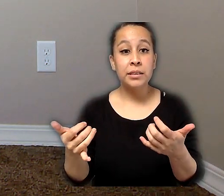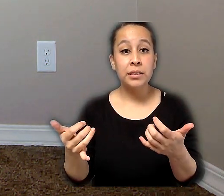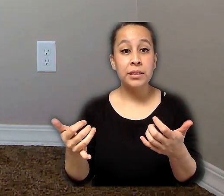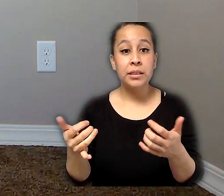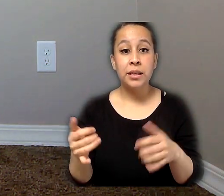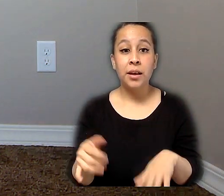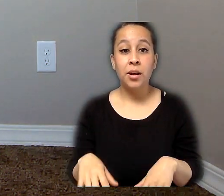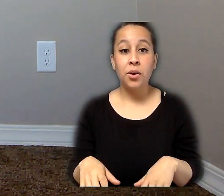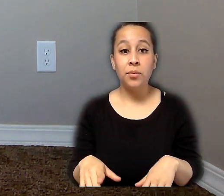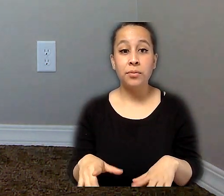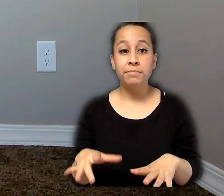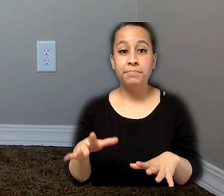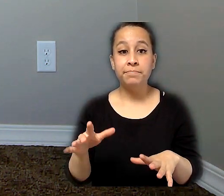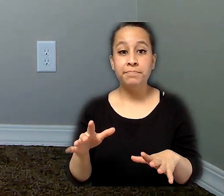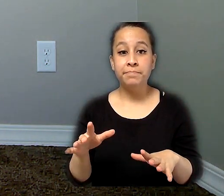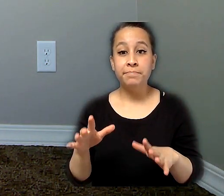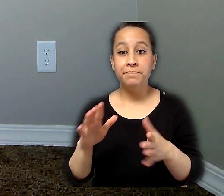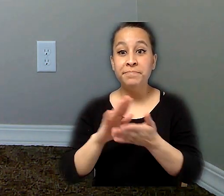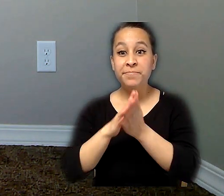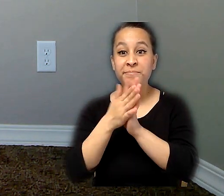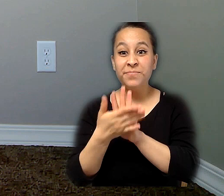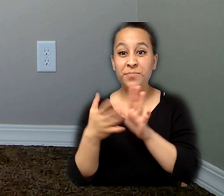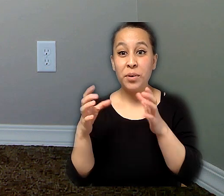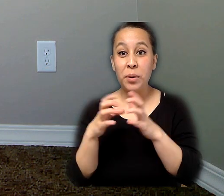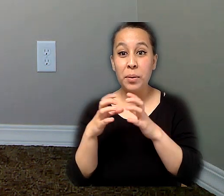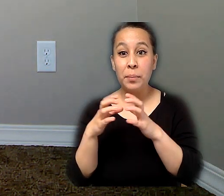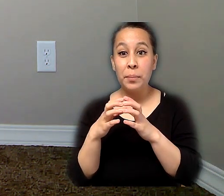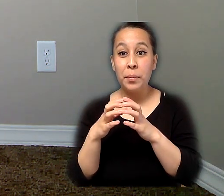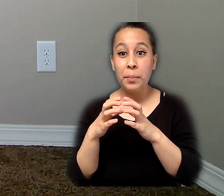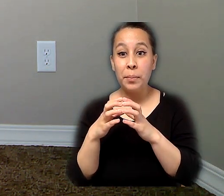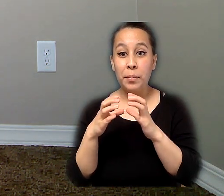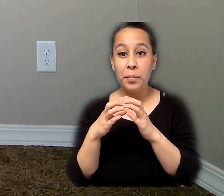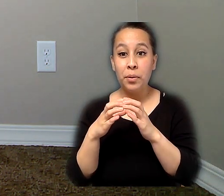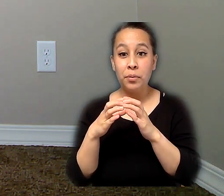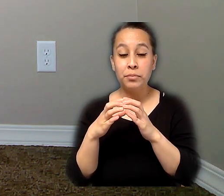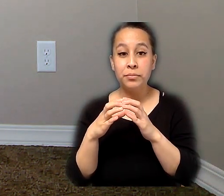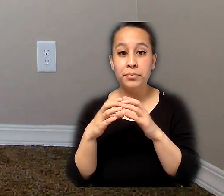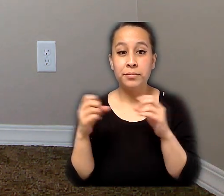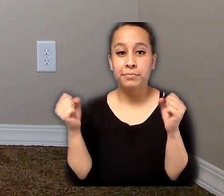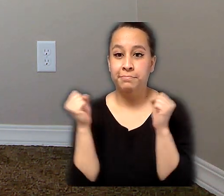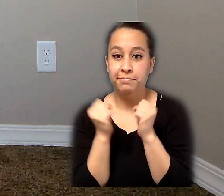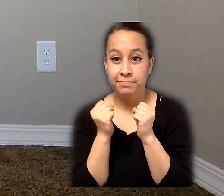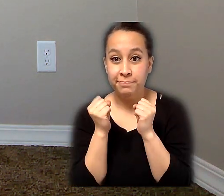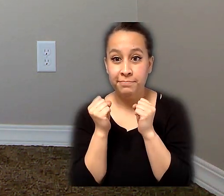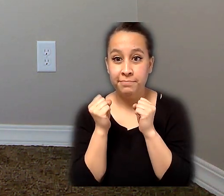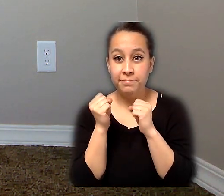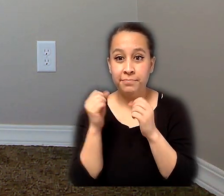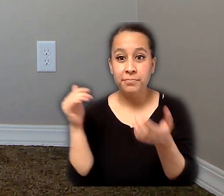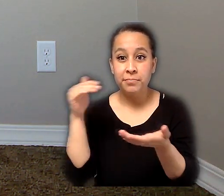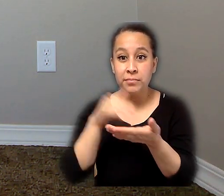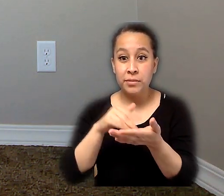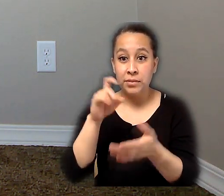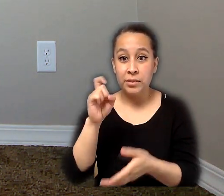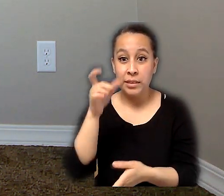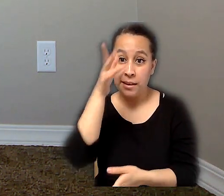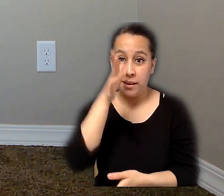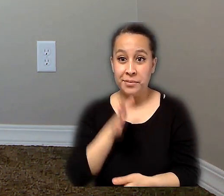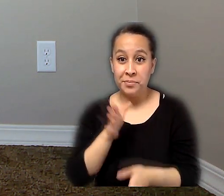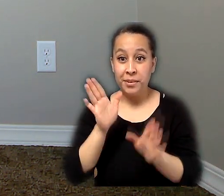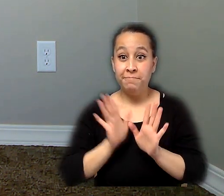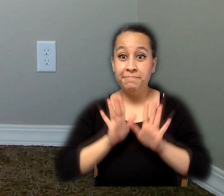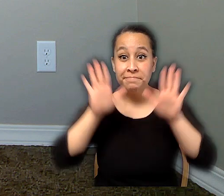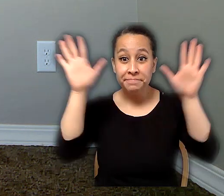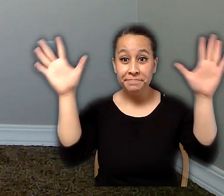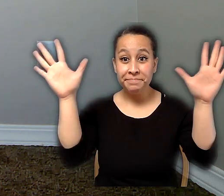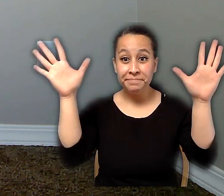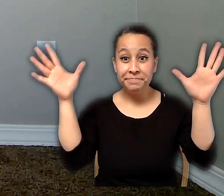up to a tiny little ball, and then we're going to come out again into our Kids Excel X-Men, and then we're going to come